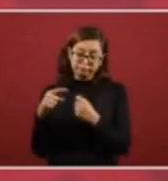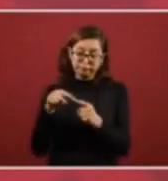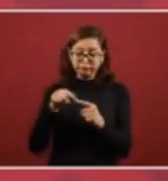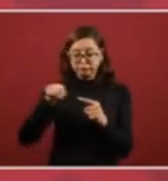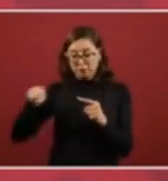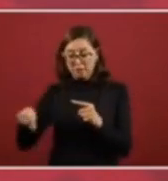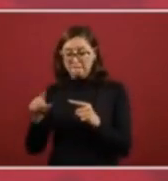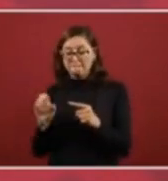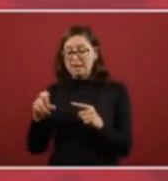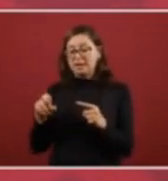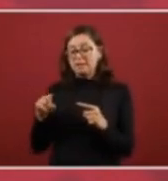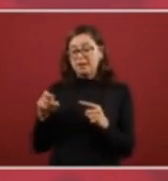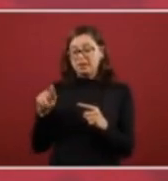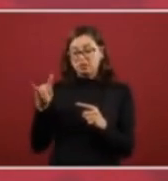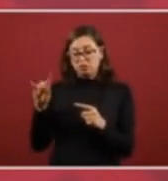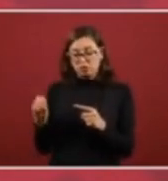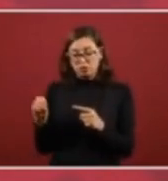to Benemérito.